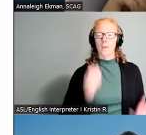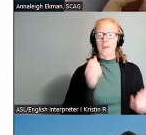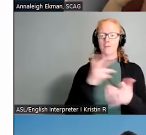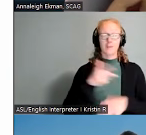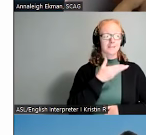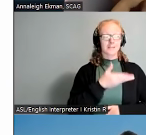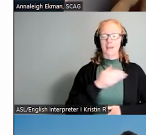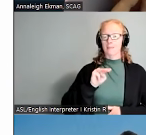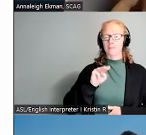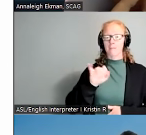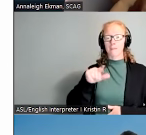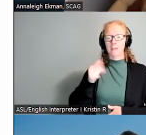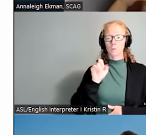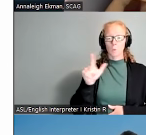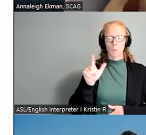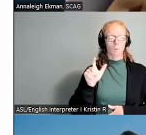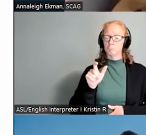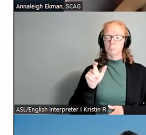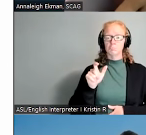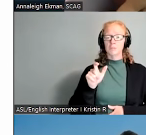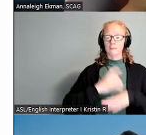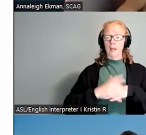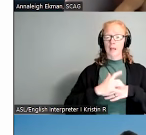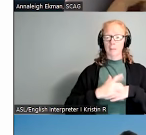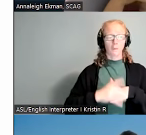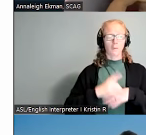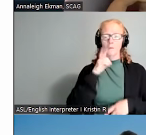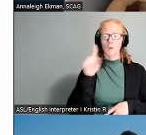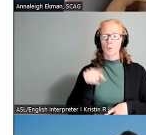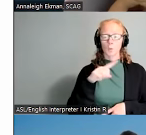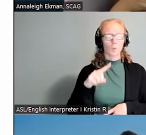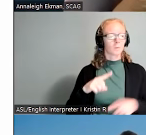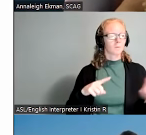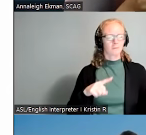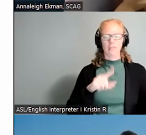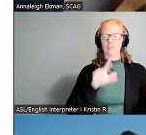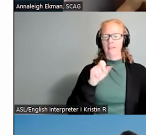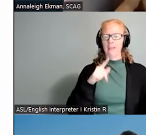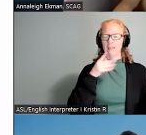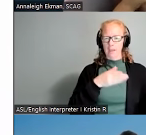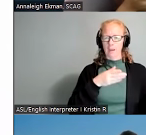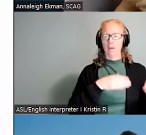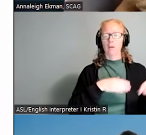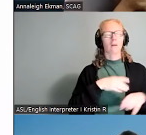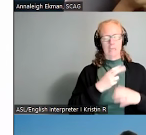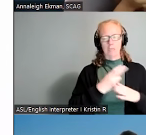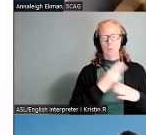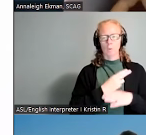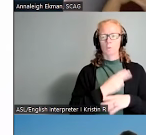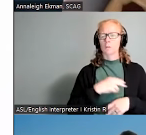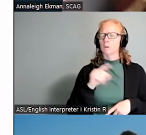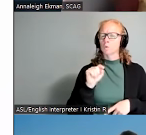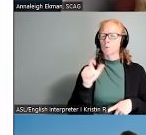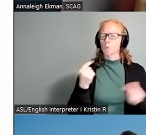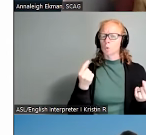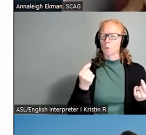accessible right now on the SCAG website. You can use the link on the slide to get there. The mapping tool shows projects that result